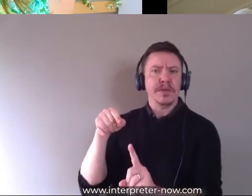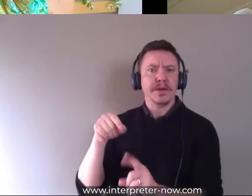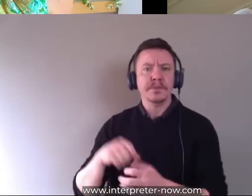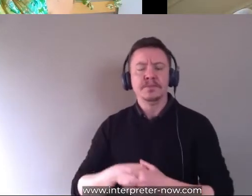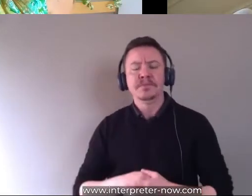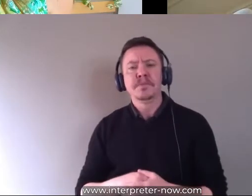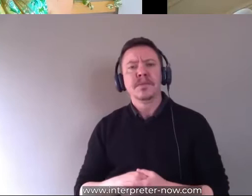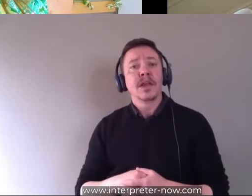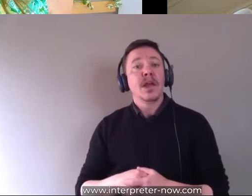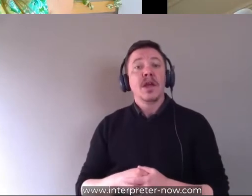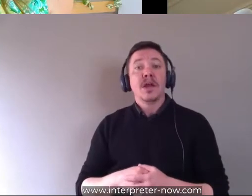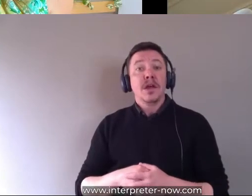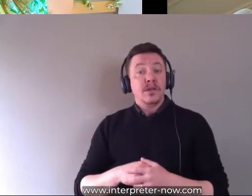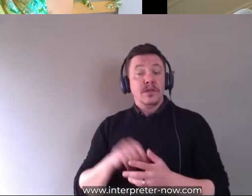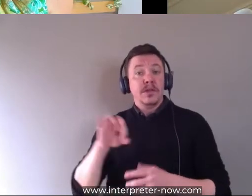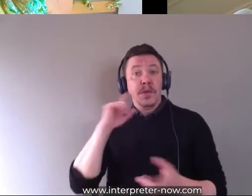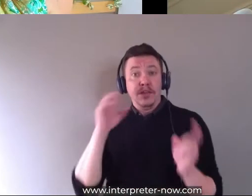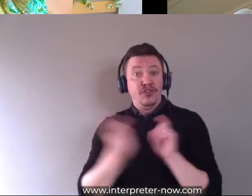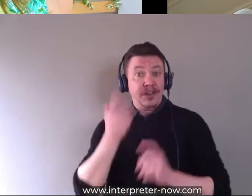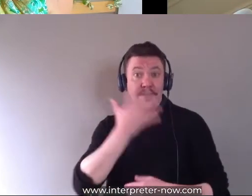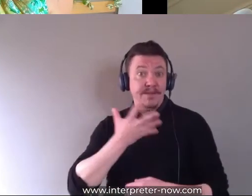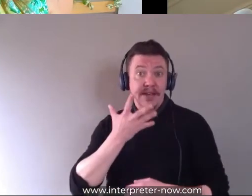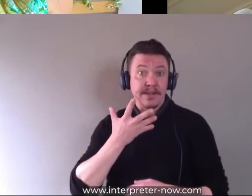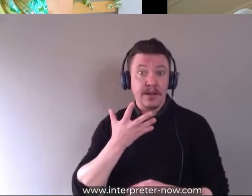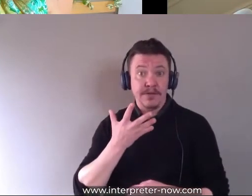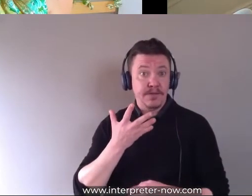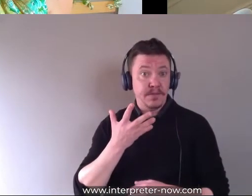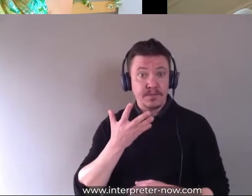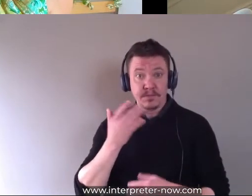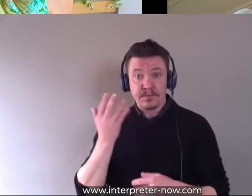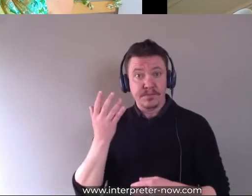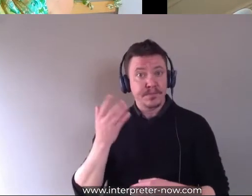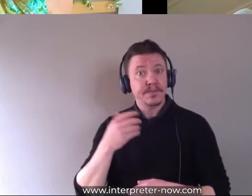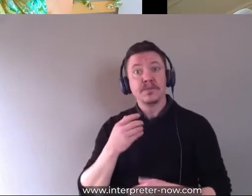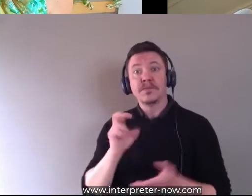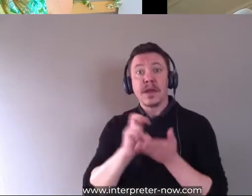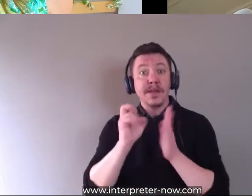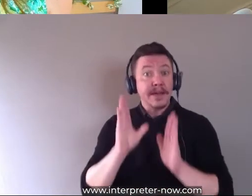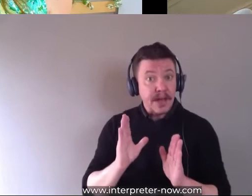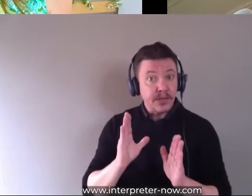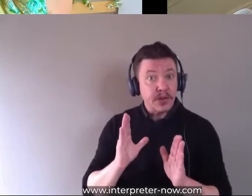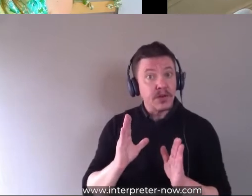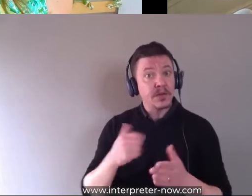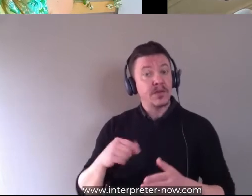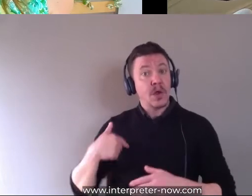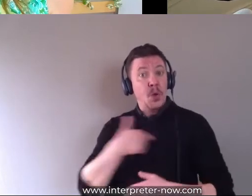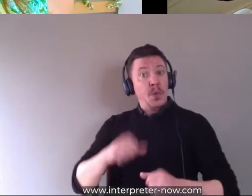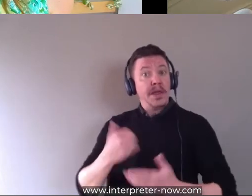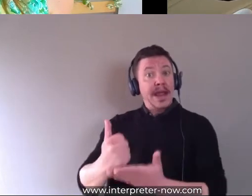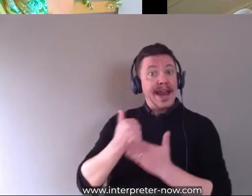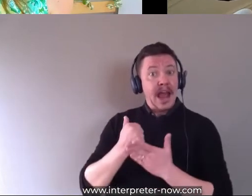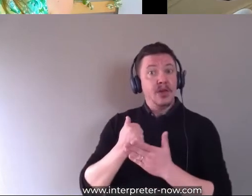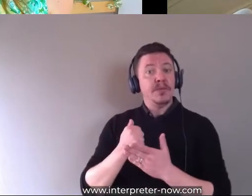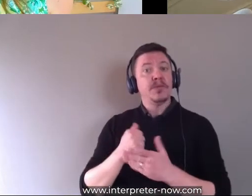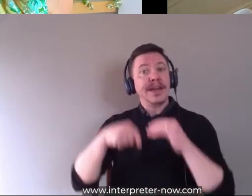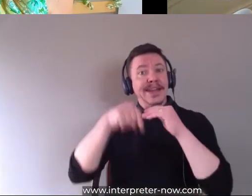know, if we can change the face of the investors, if we can help bring more perspective to that